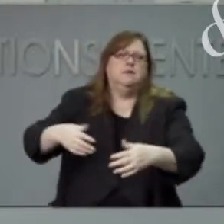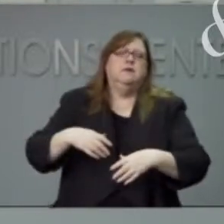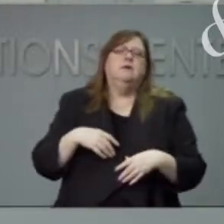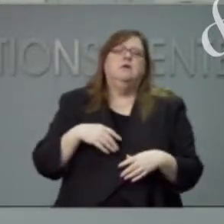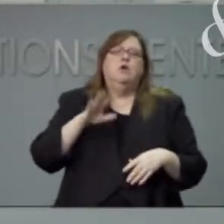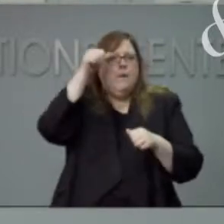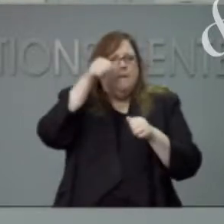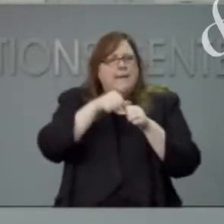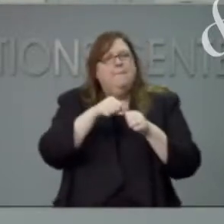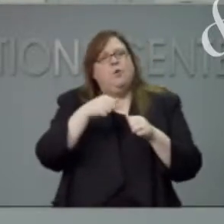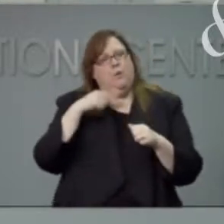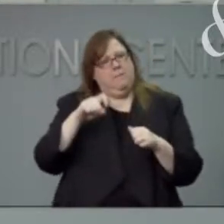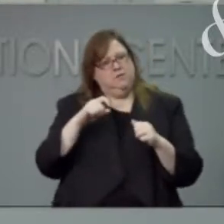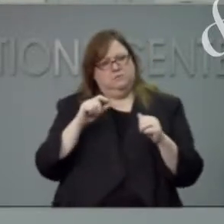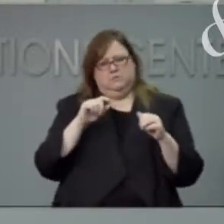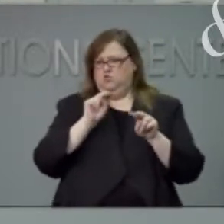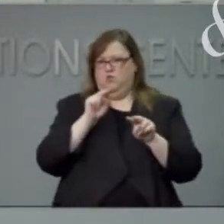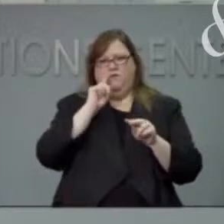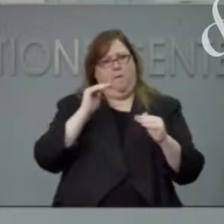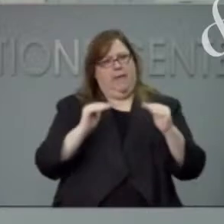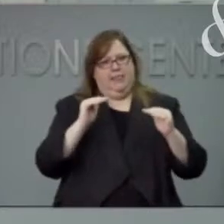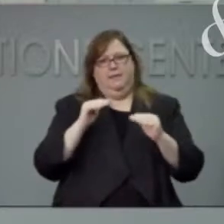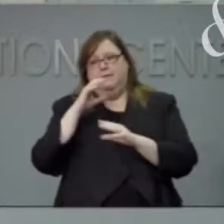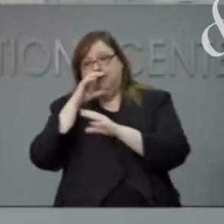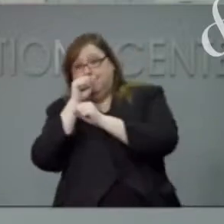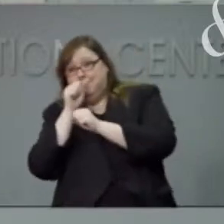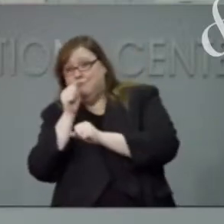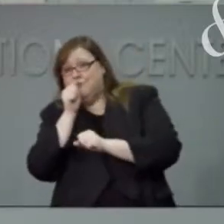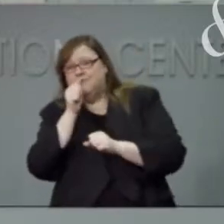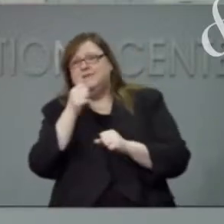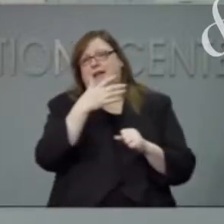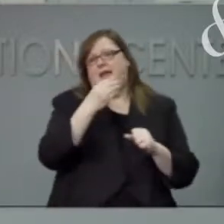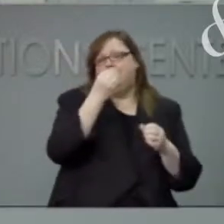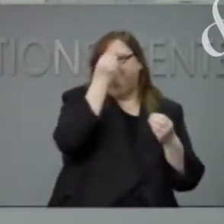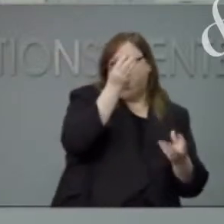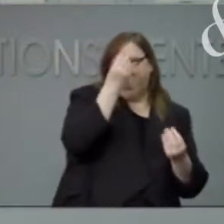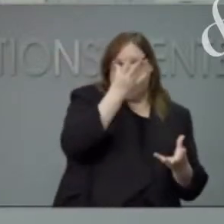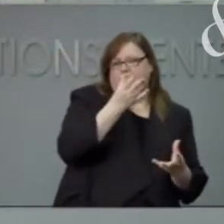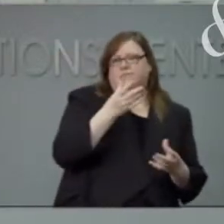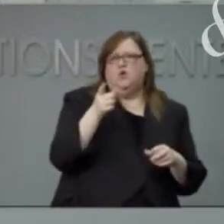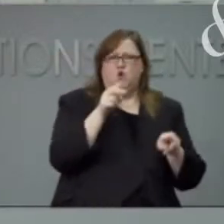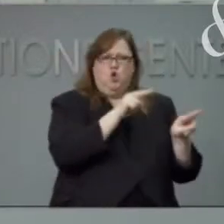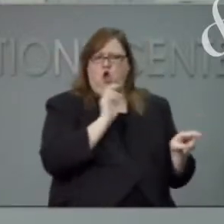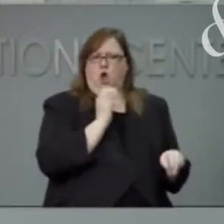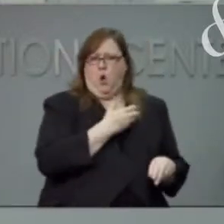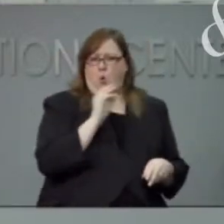at the information about outbreaks in school that we update every week. Thanks.